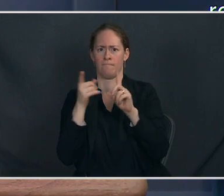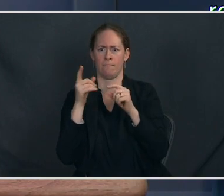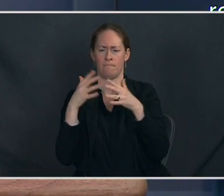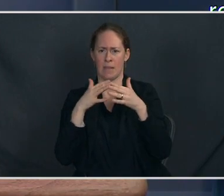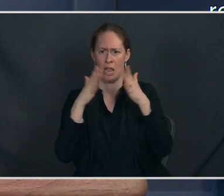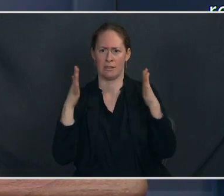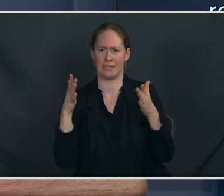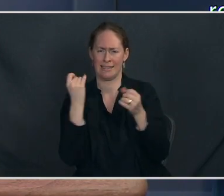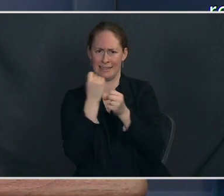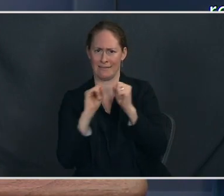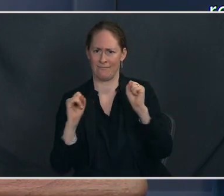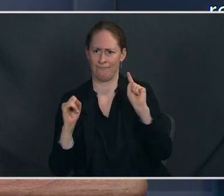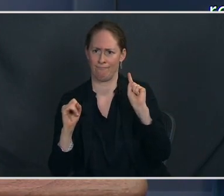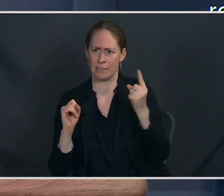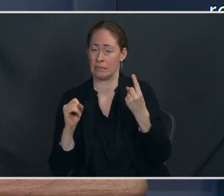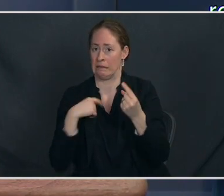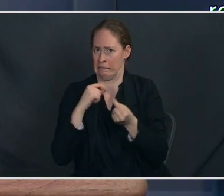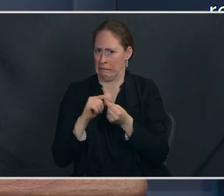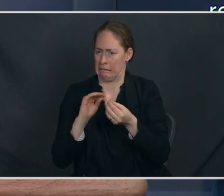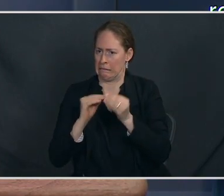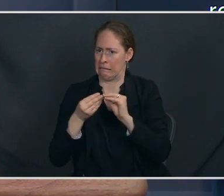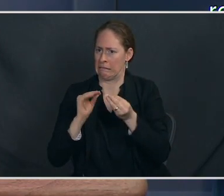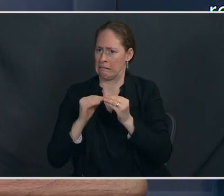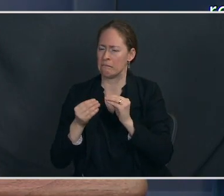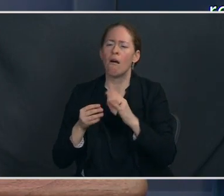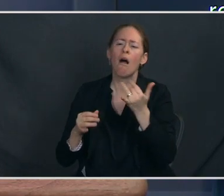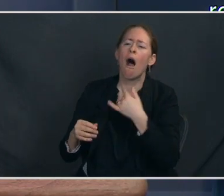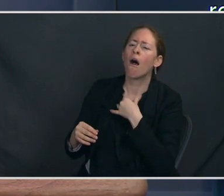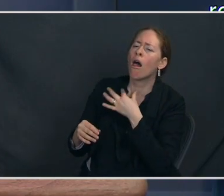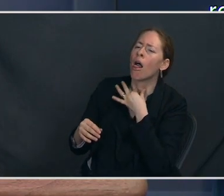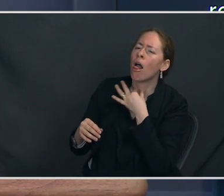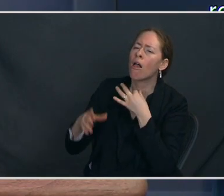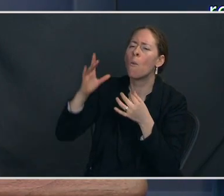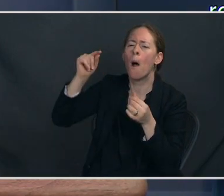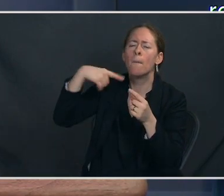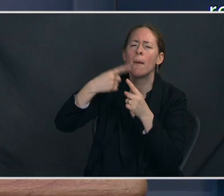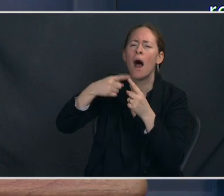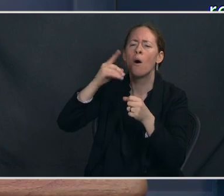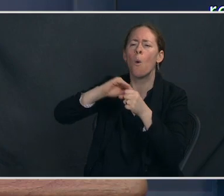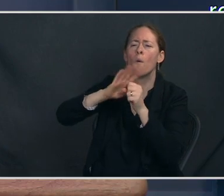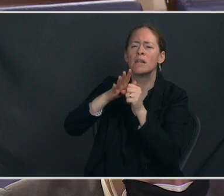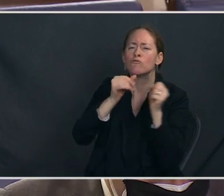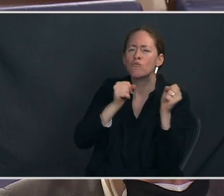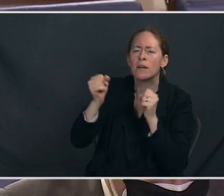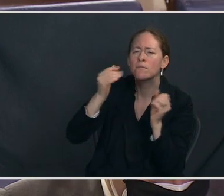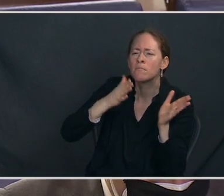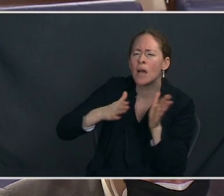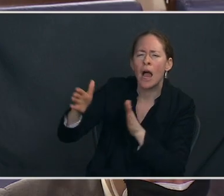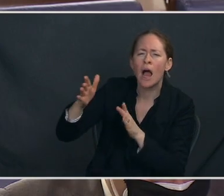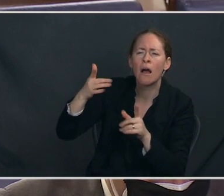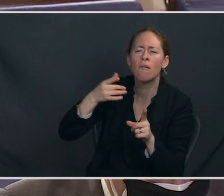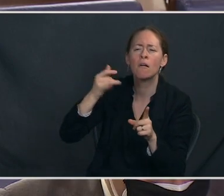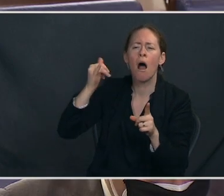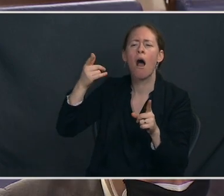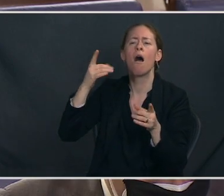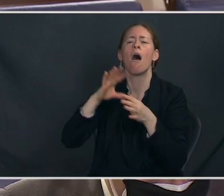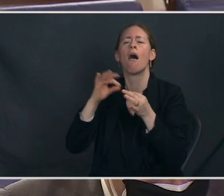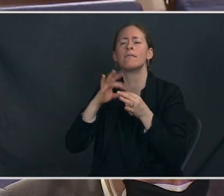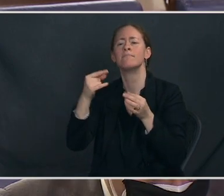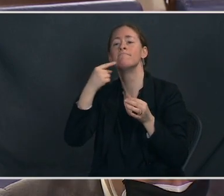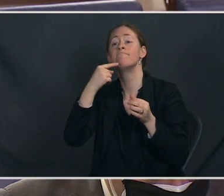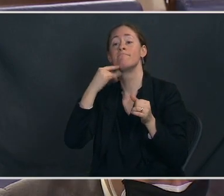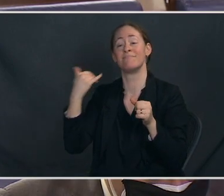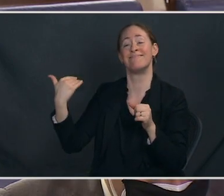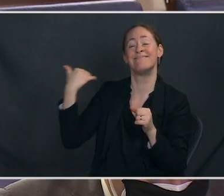Jen, the National COVID Strategy the administration released just a couple days ago says that, quote, the United States will accelerate the